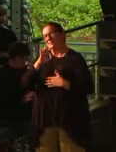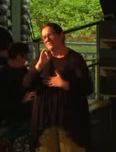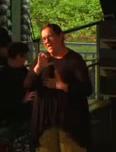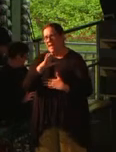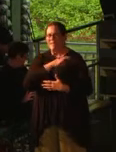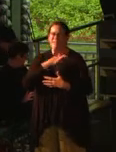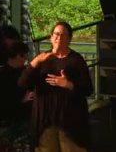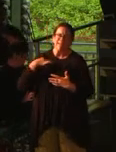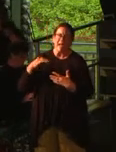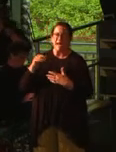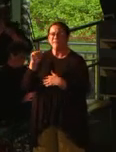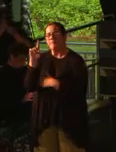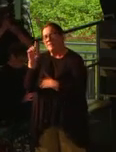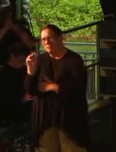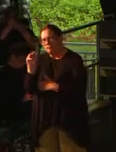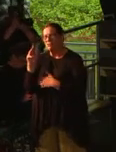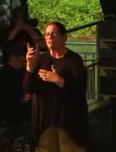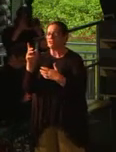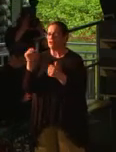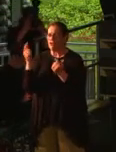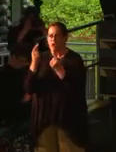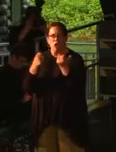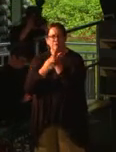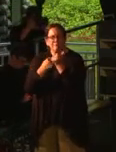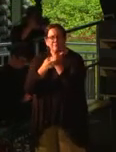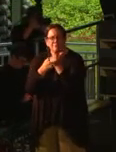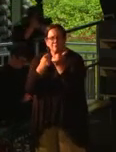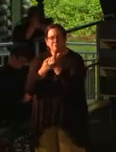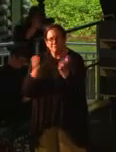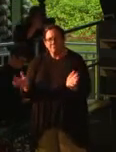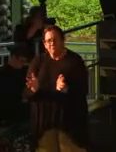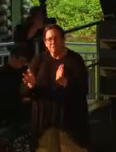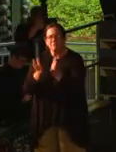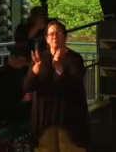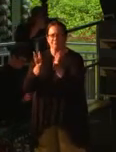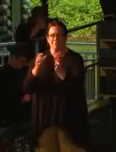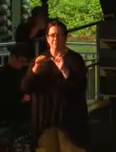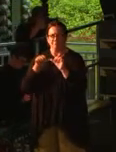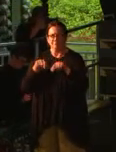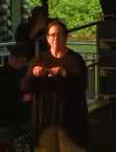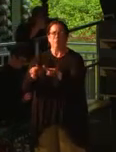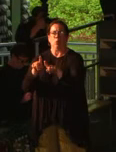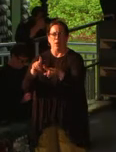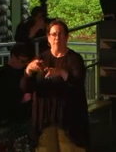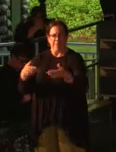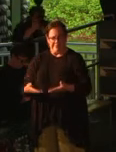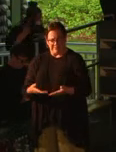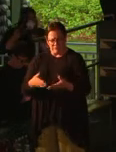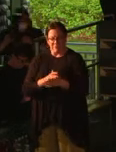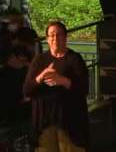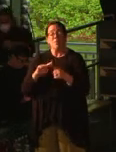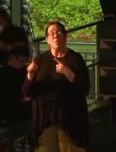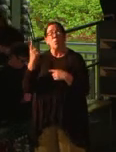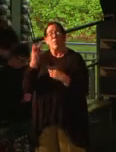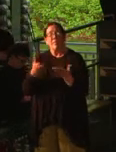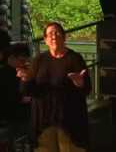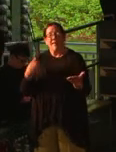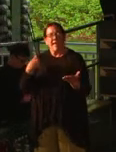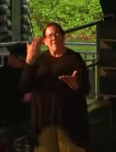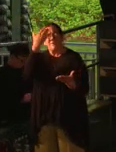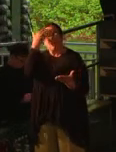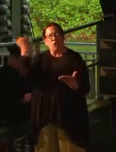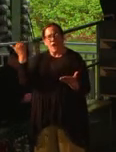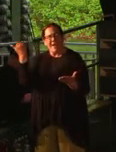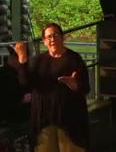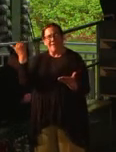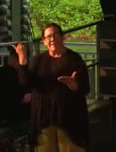and supported me along the way. But there was one thing that hadn't occurred to me. I had left my mark on